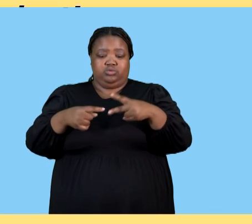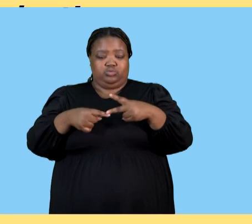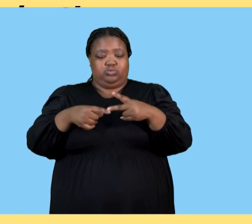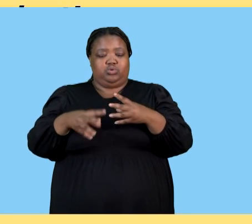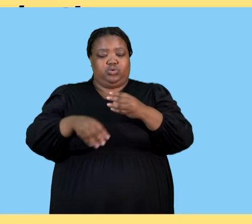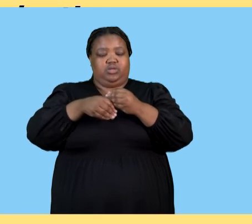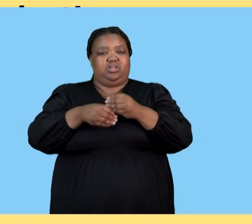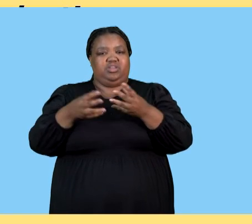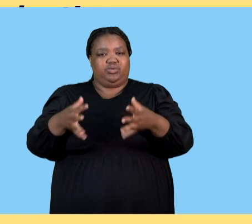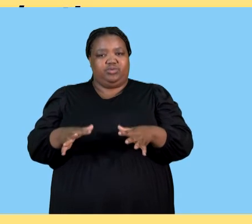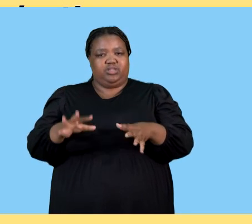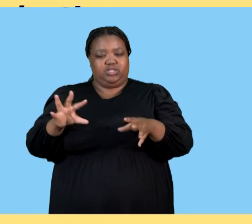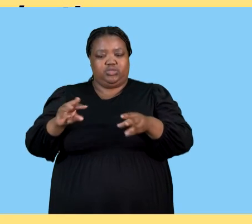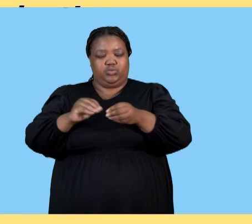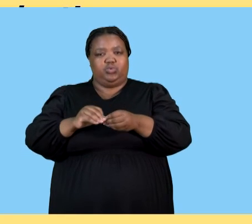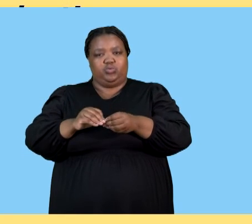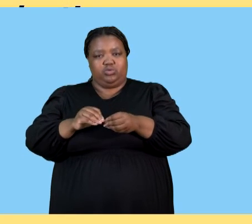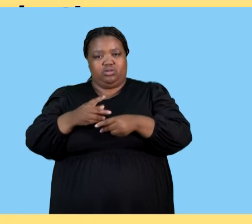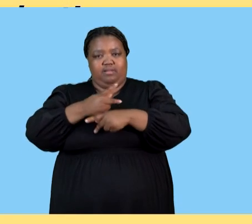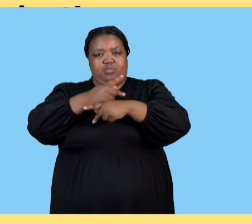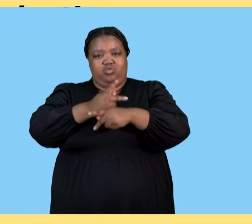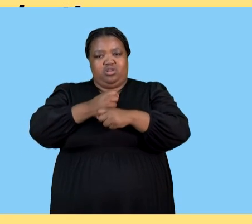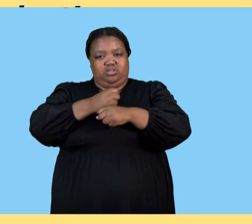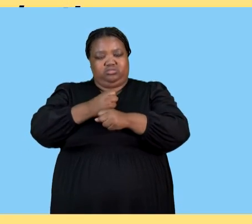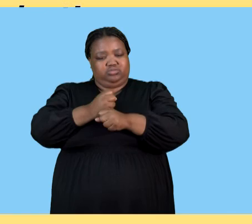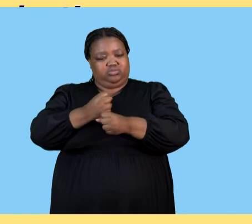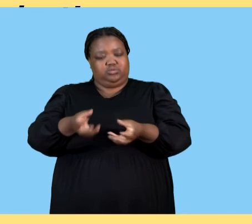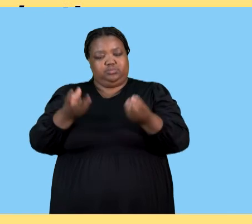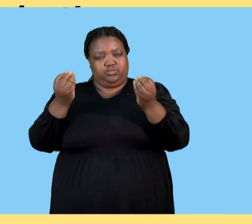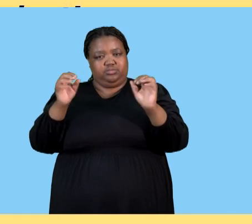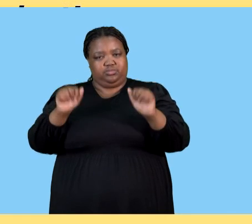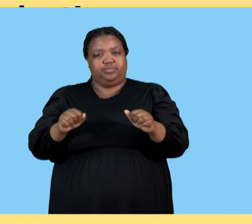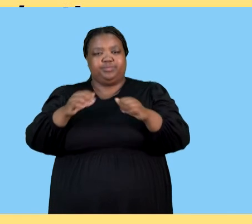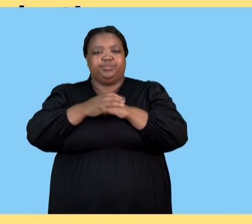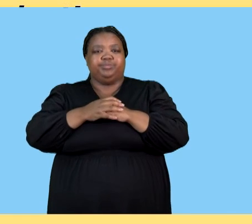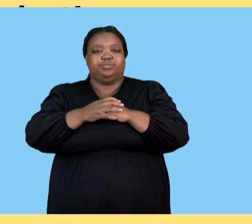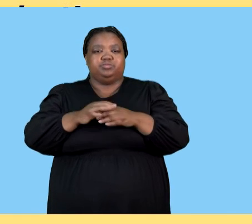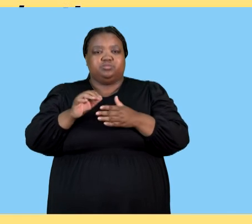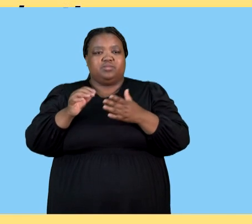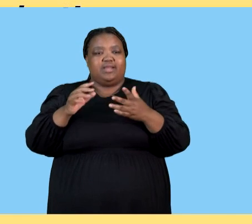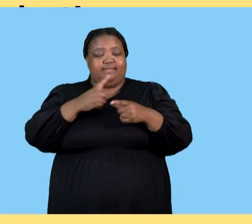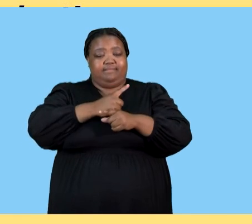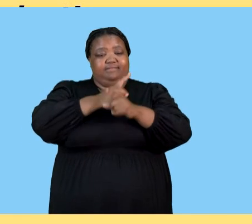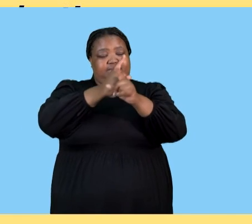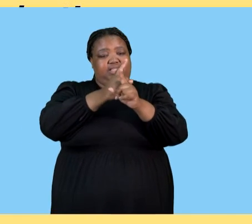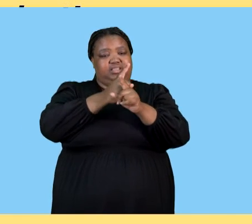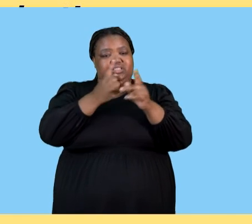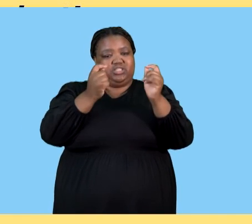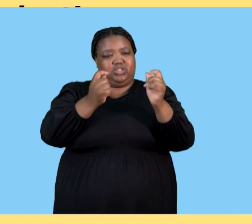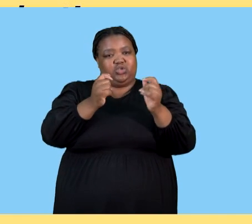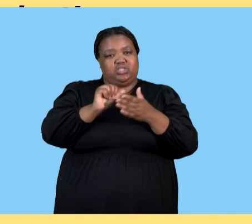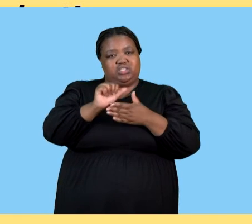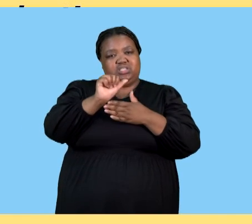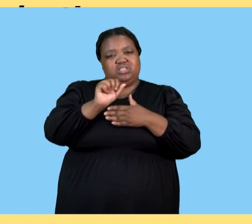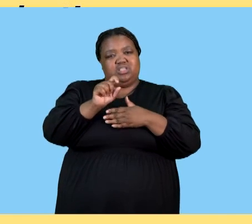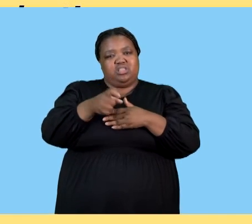I add those two, they'll give me my total cost of production. I know my fixed cost is how much?